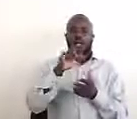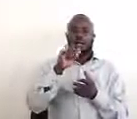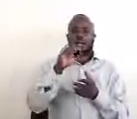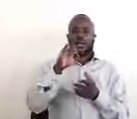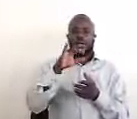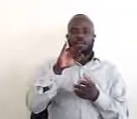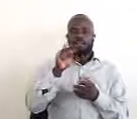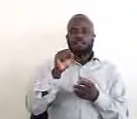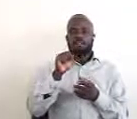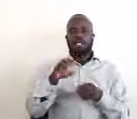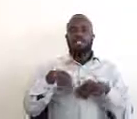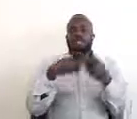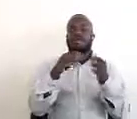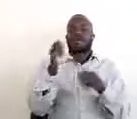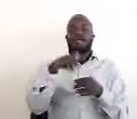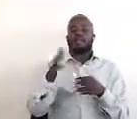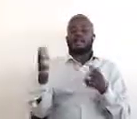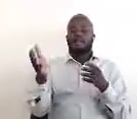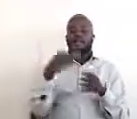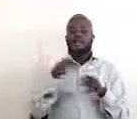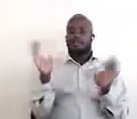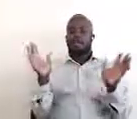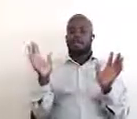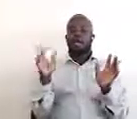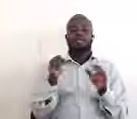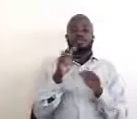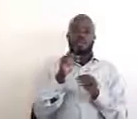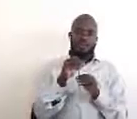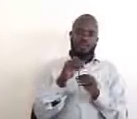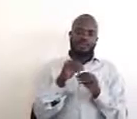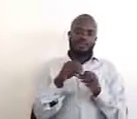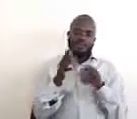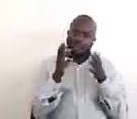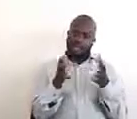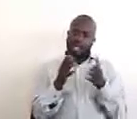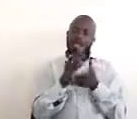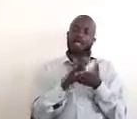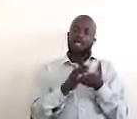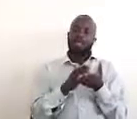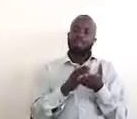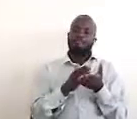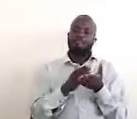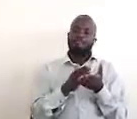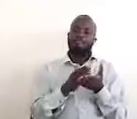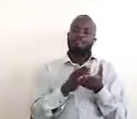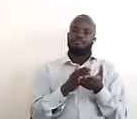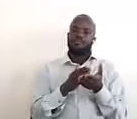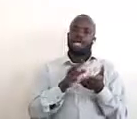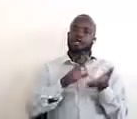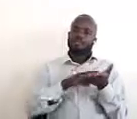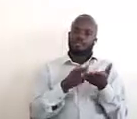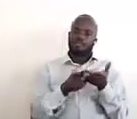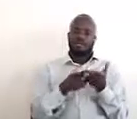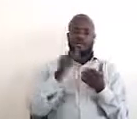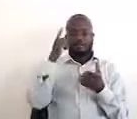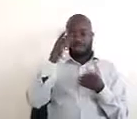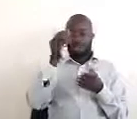that they're all calories and they don't actually give you anything in return. So here are